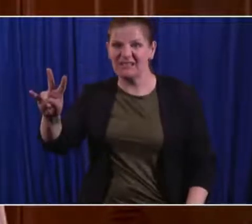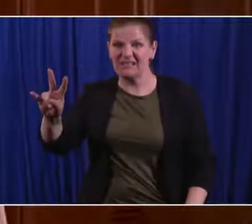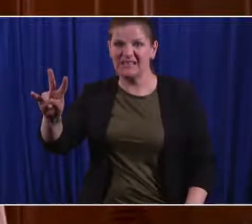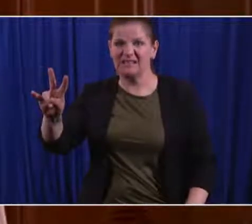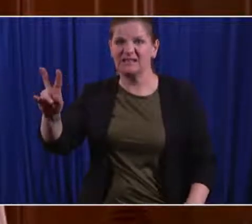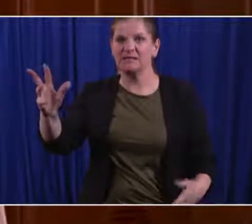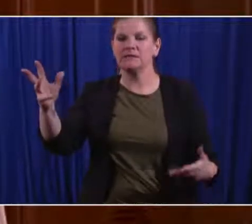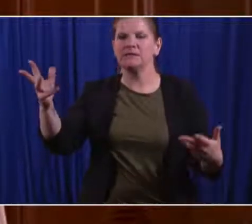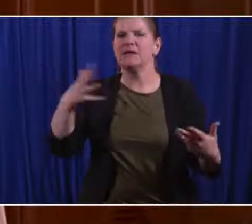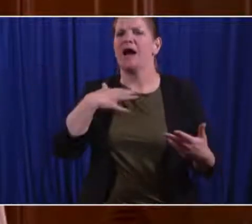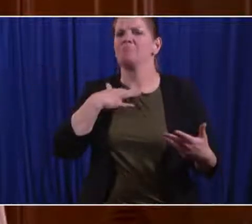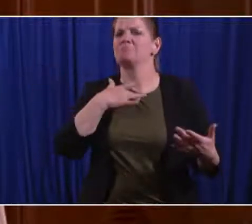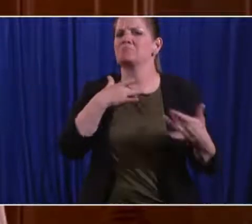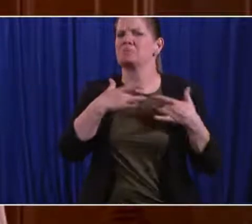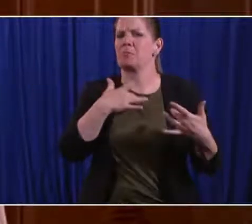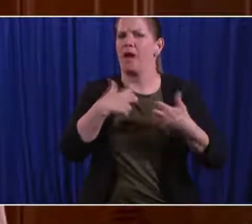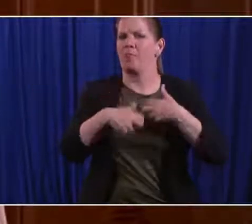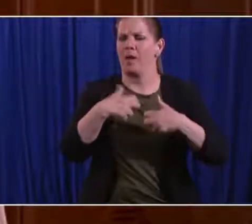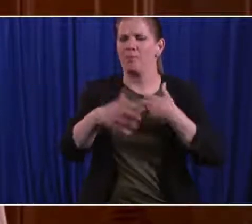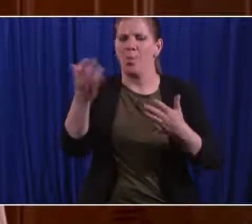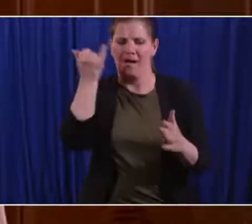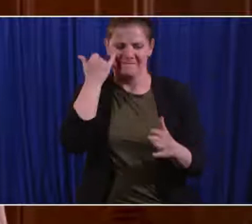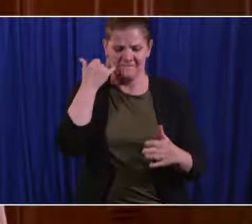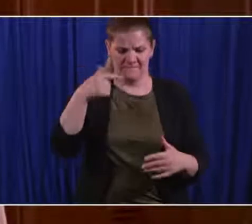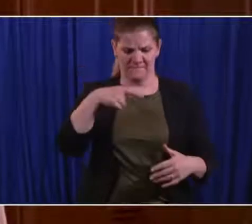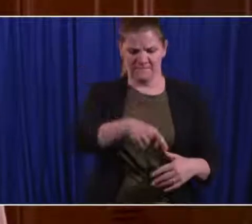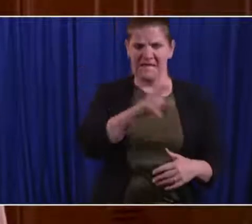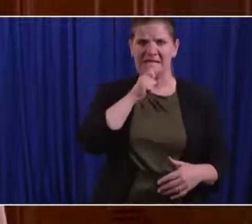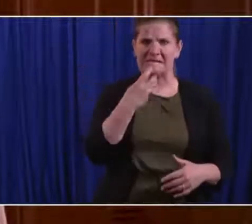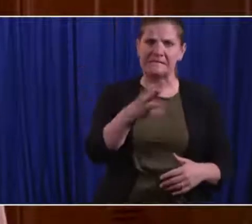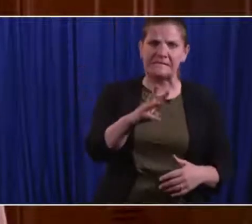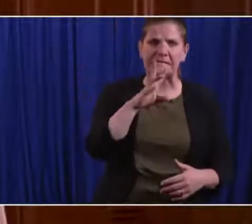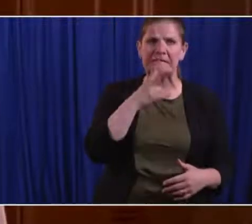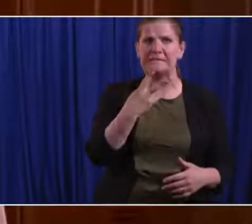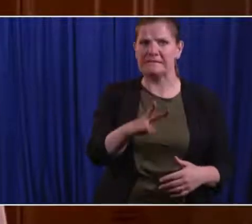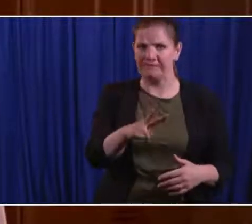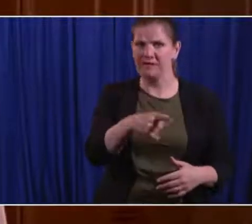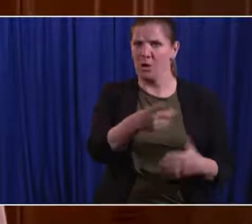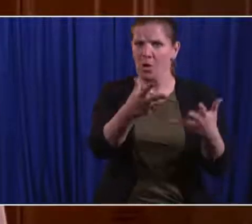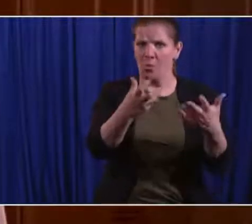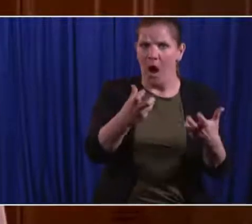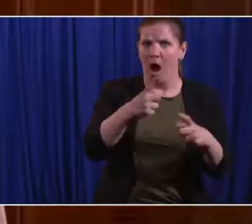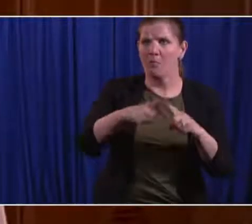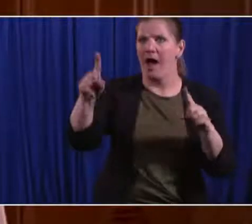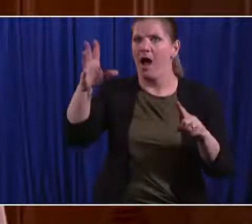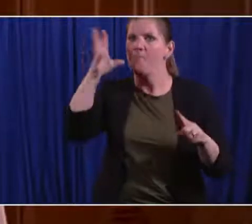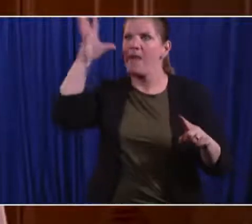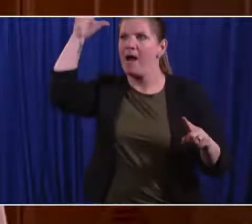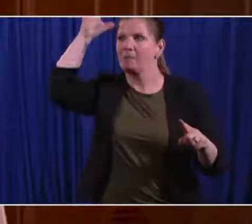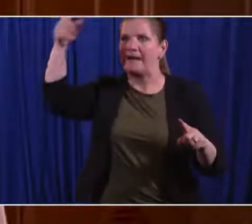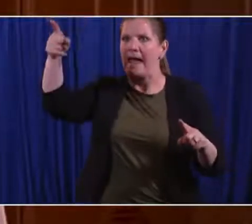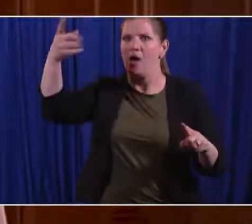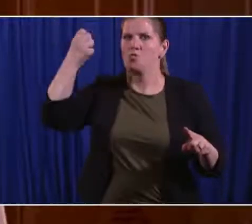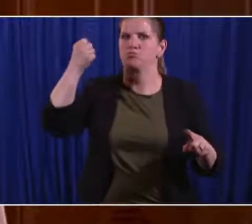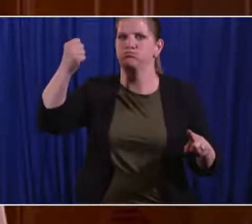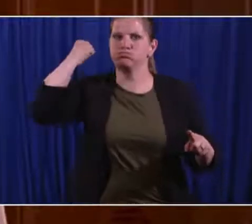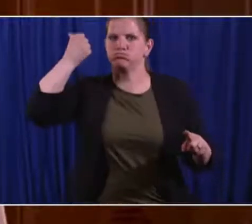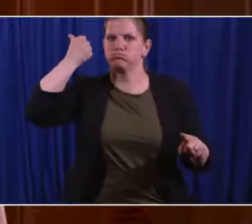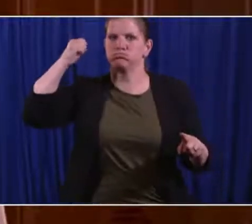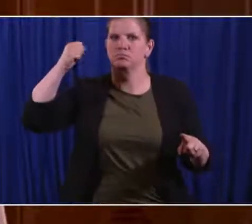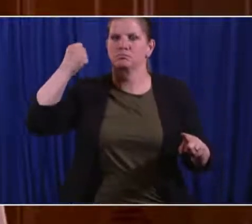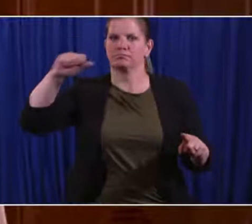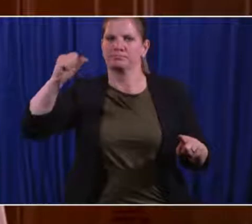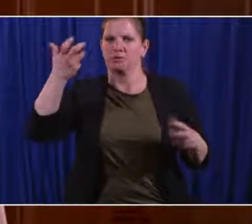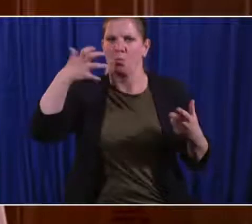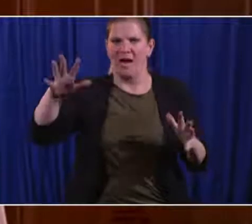parental permission? And is there anything the state could do to assist young people who want to get the shot, but whose parents